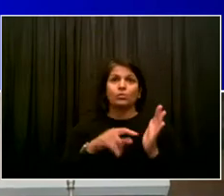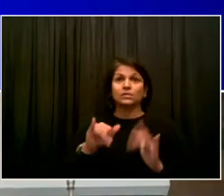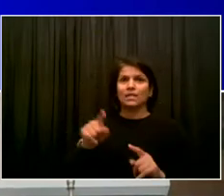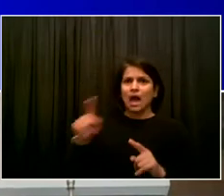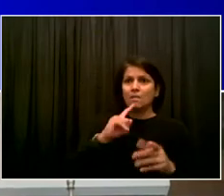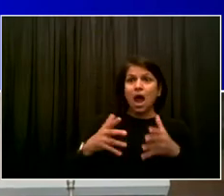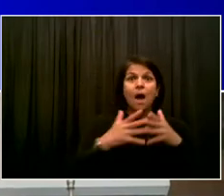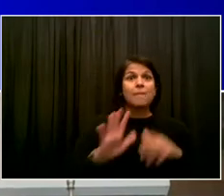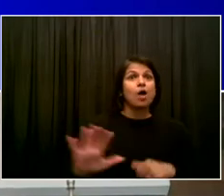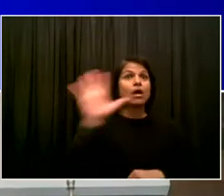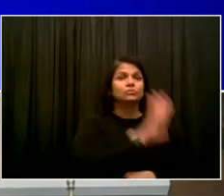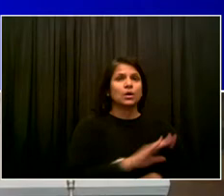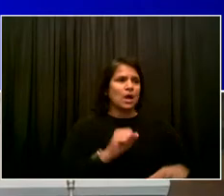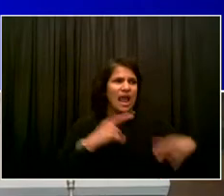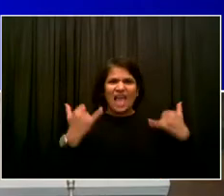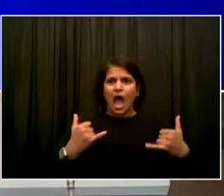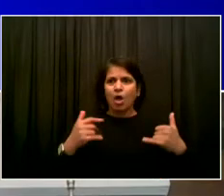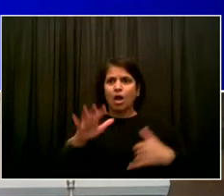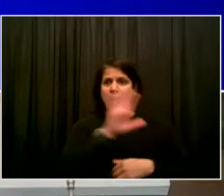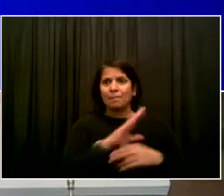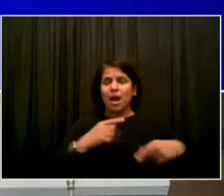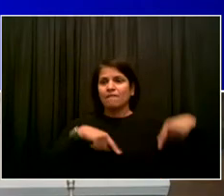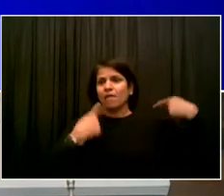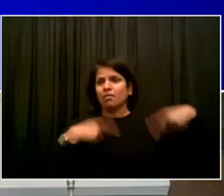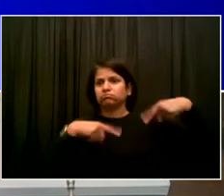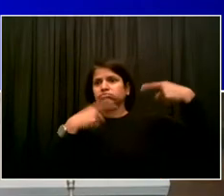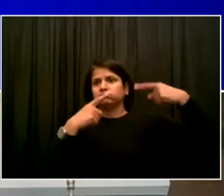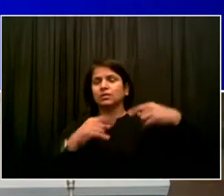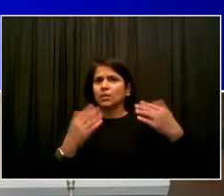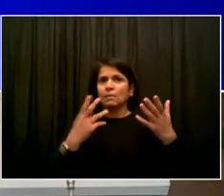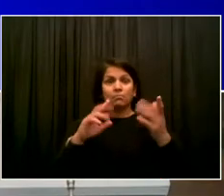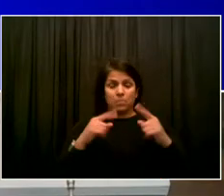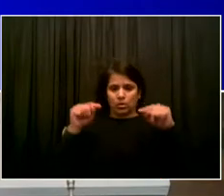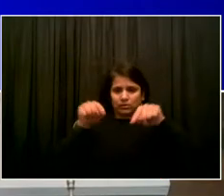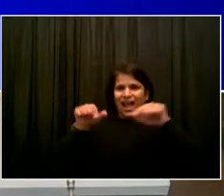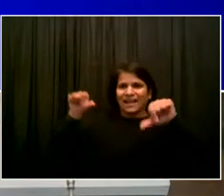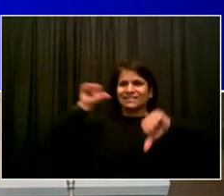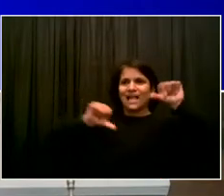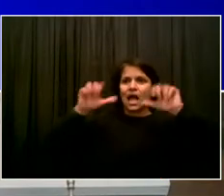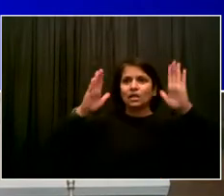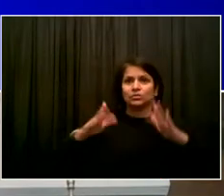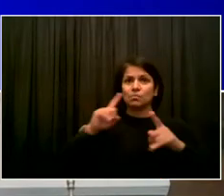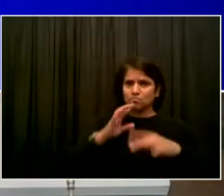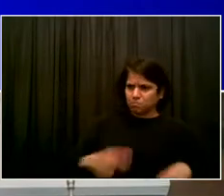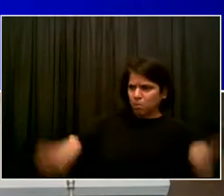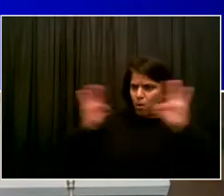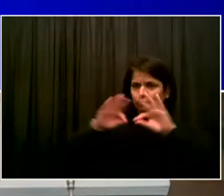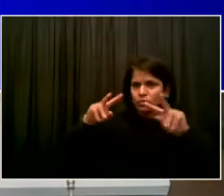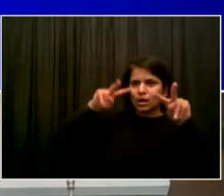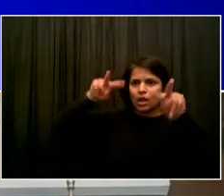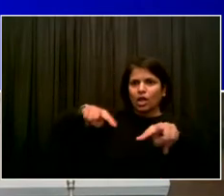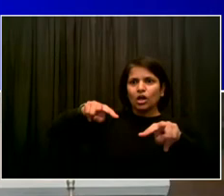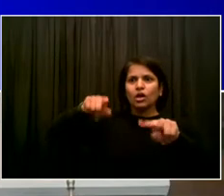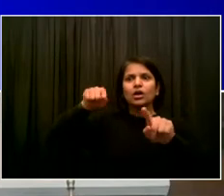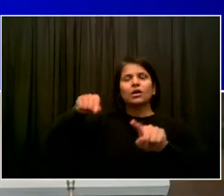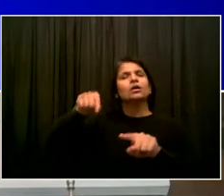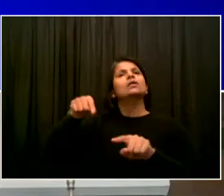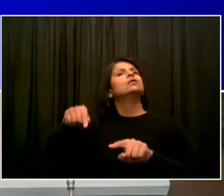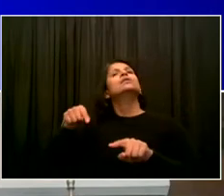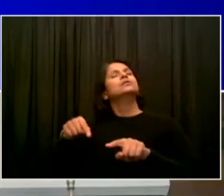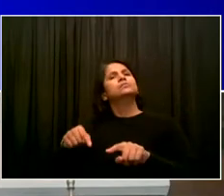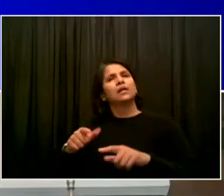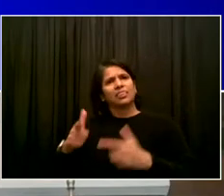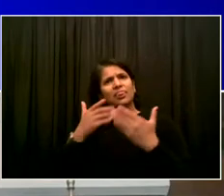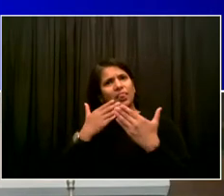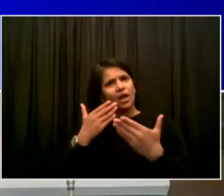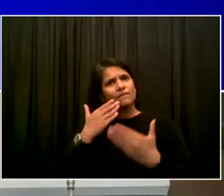the value of science, but I know you value it, and it guides your decisions. And I want to thank you for for that and the partnership and everything we've